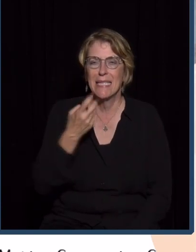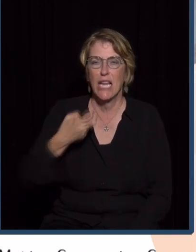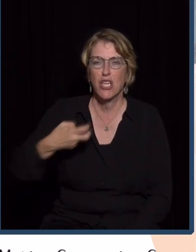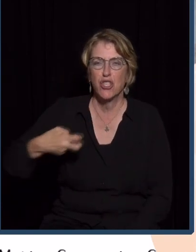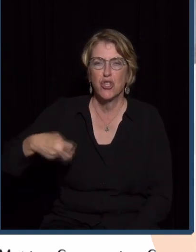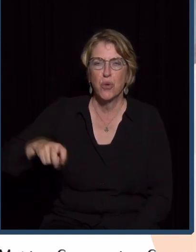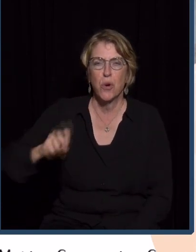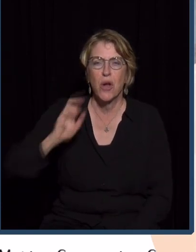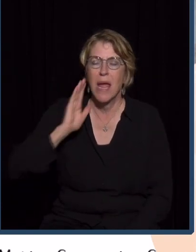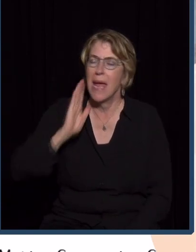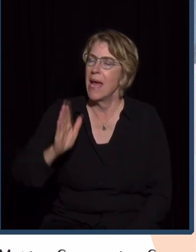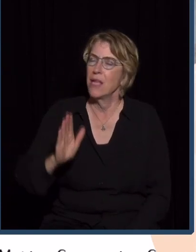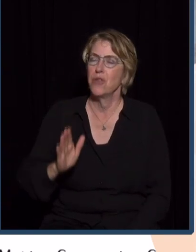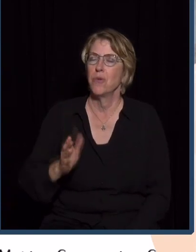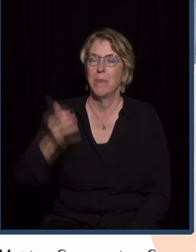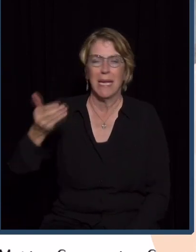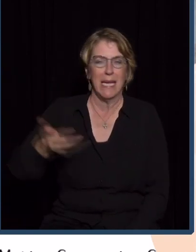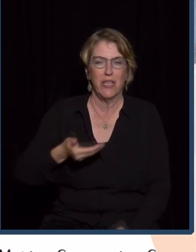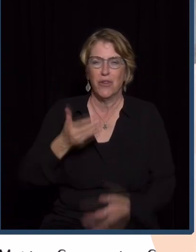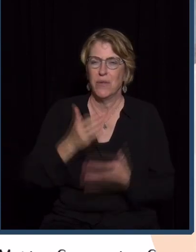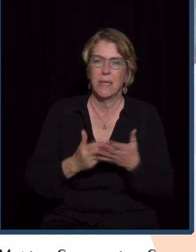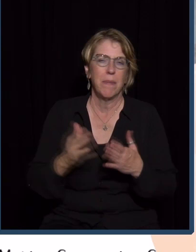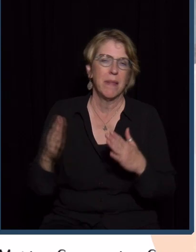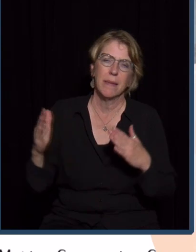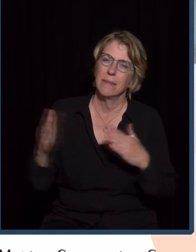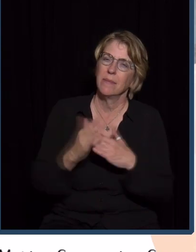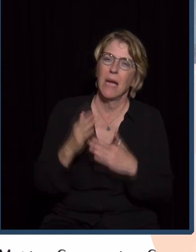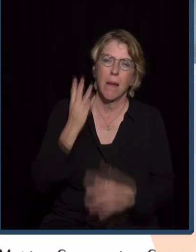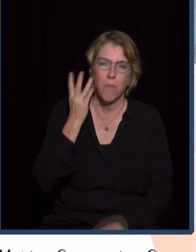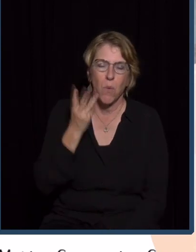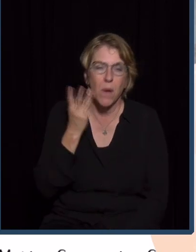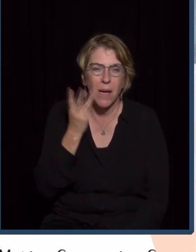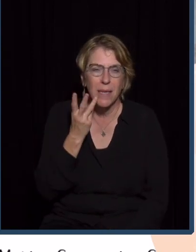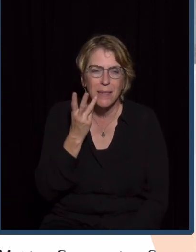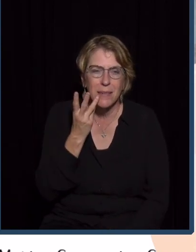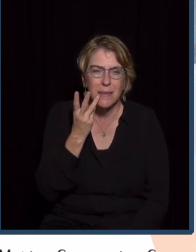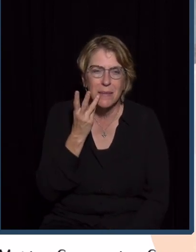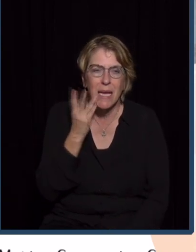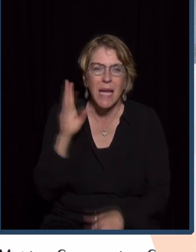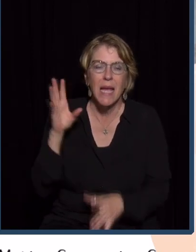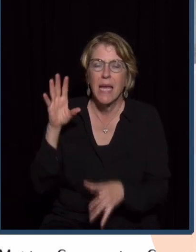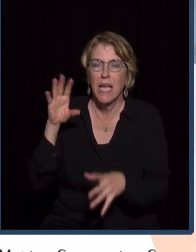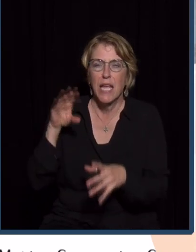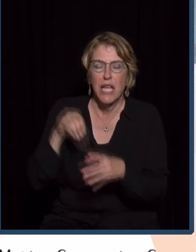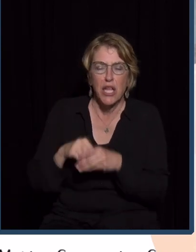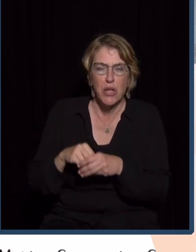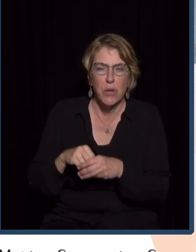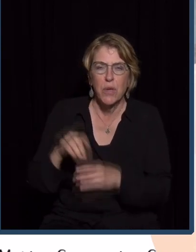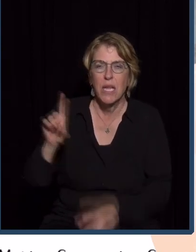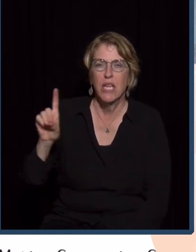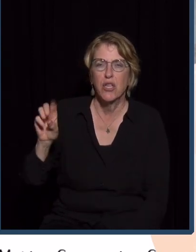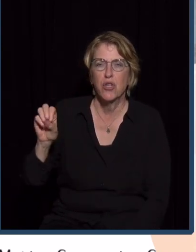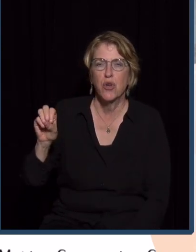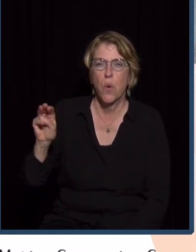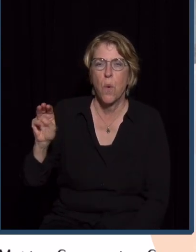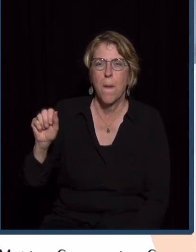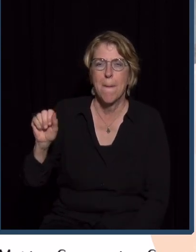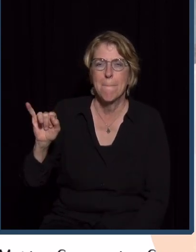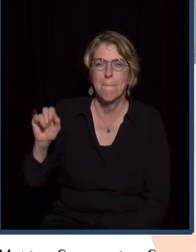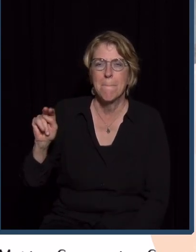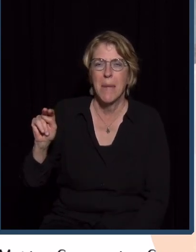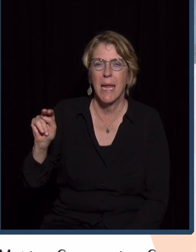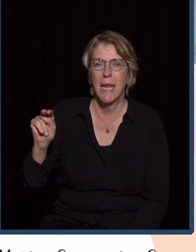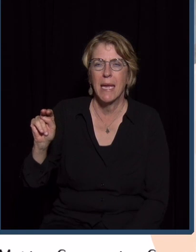most delectable wines of the Willamette Valley, including an exclusive tasting at Domaine Serene, followed by